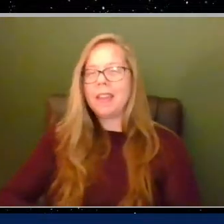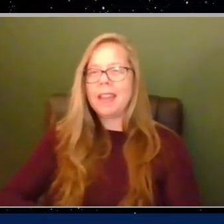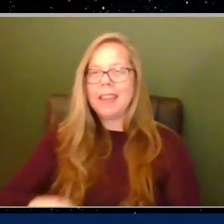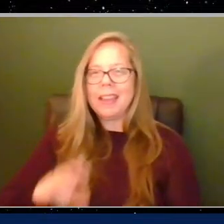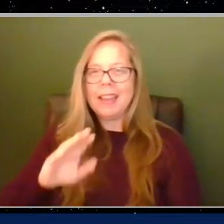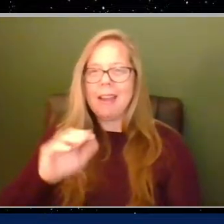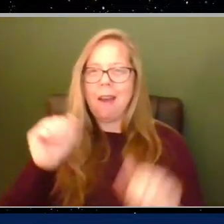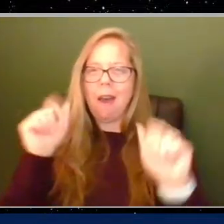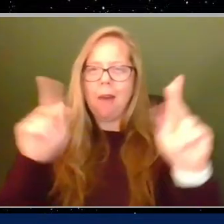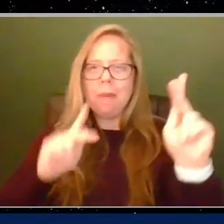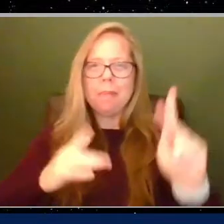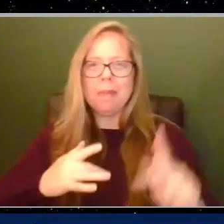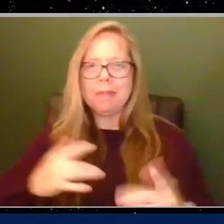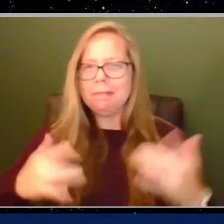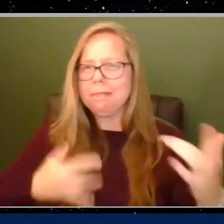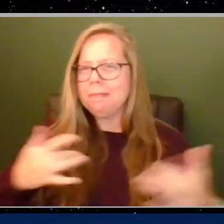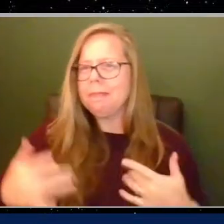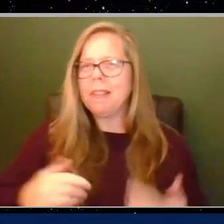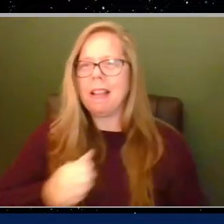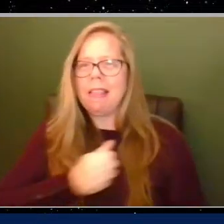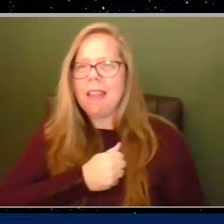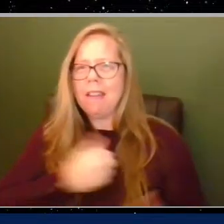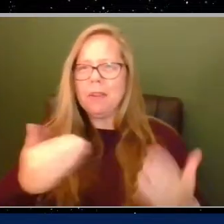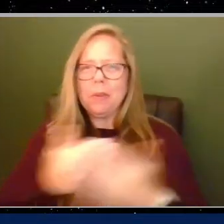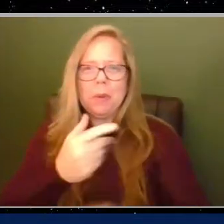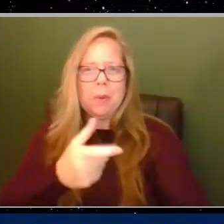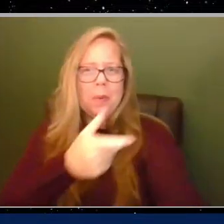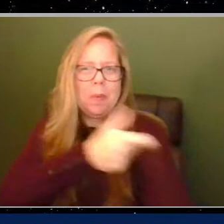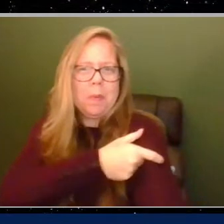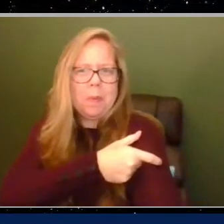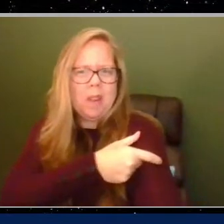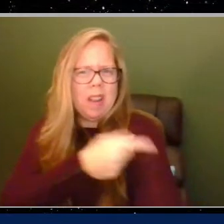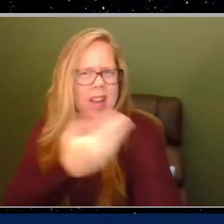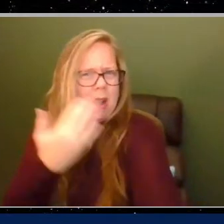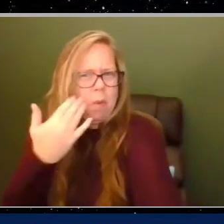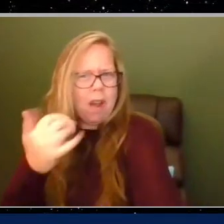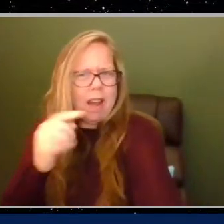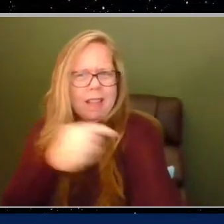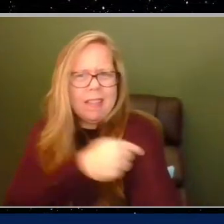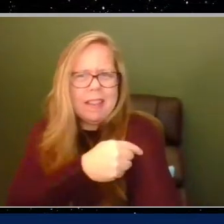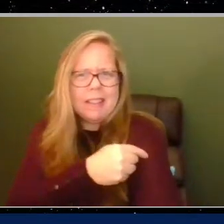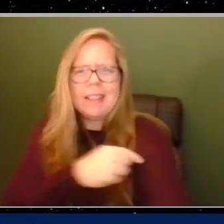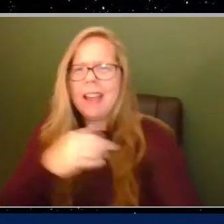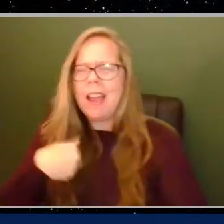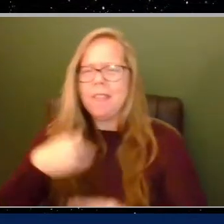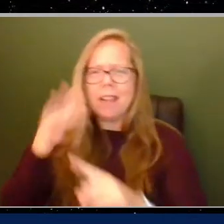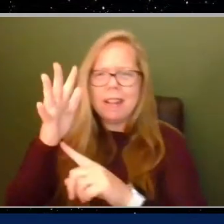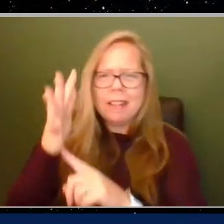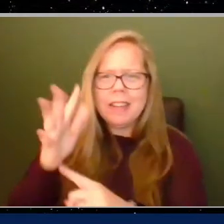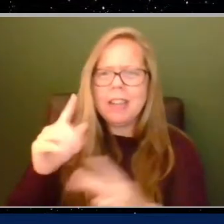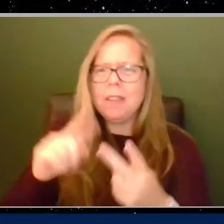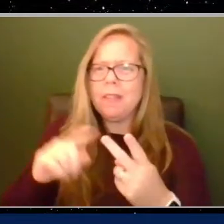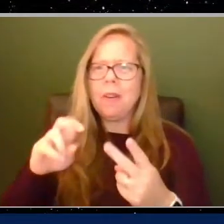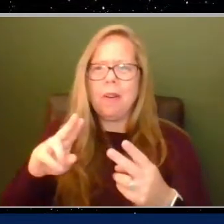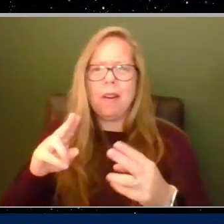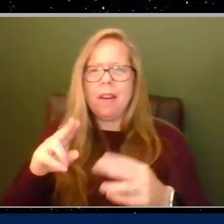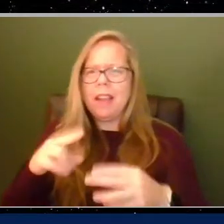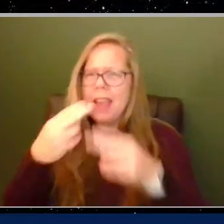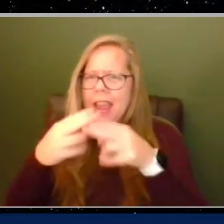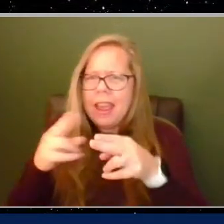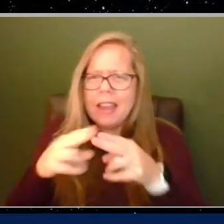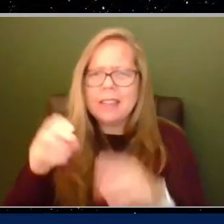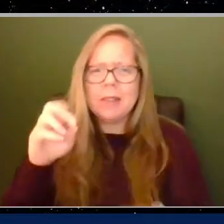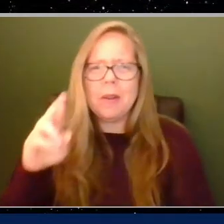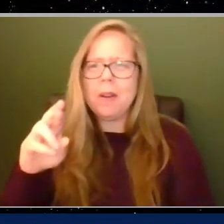eggs on it, like a clover leaf or why does this have a dog on it? Like, come on, NROL, what's going on? Or a chameleon, I